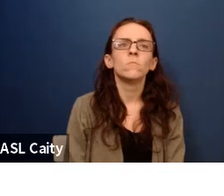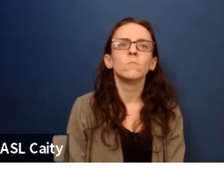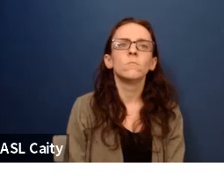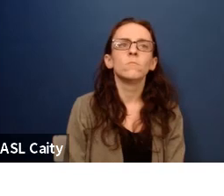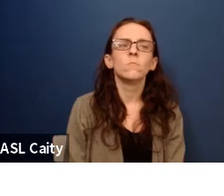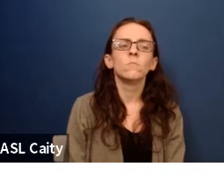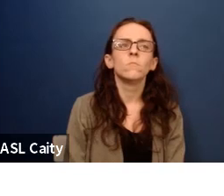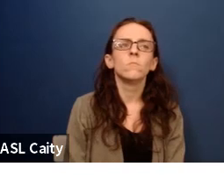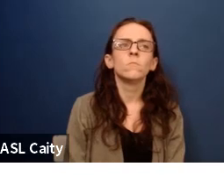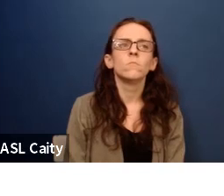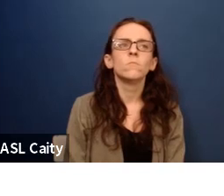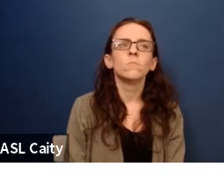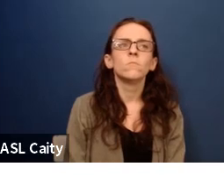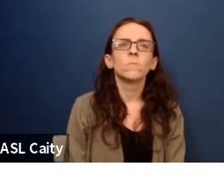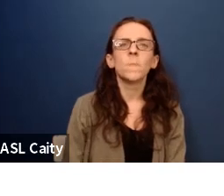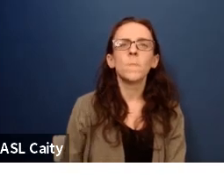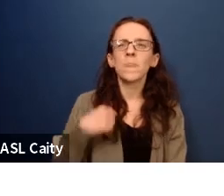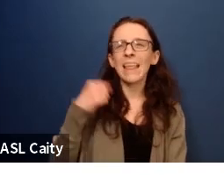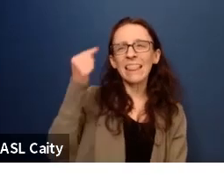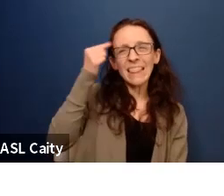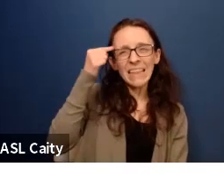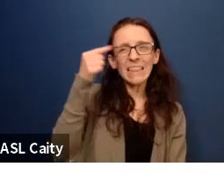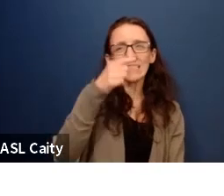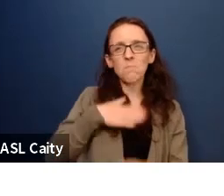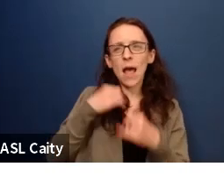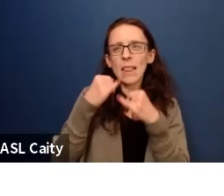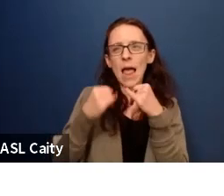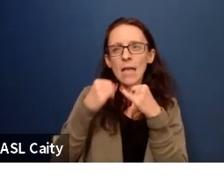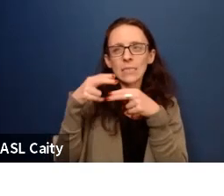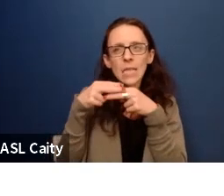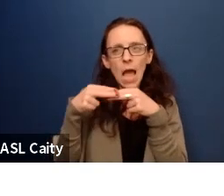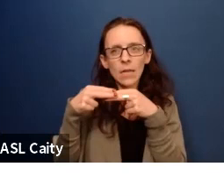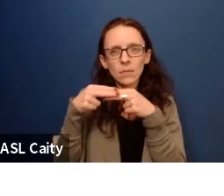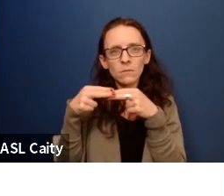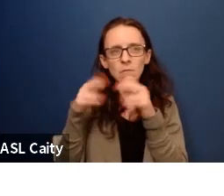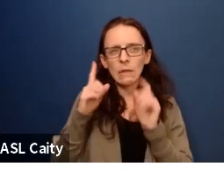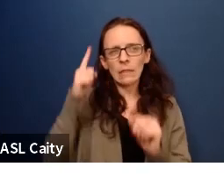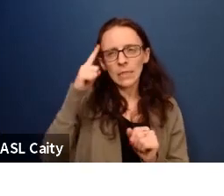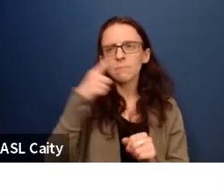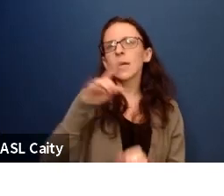And then I think this is my last slide, but IEP status.